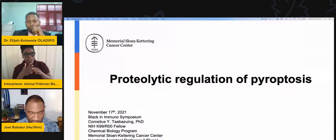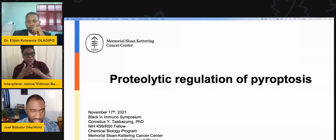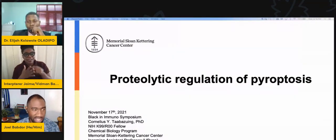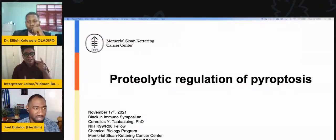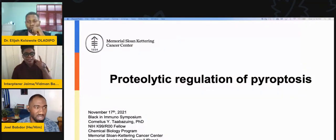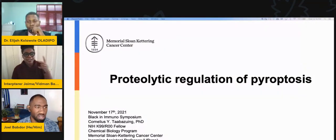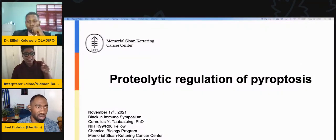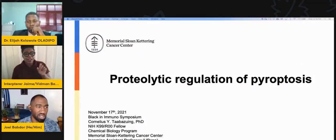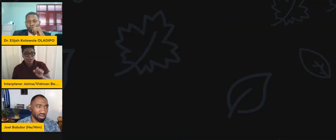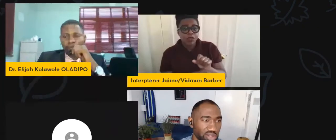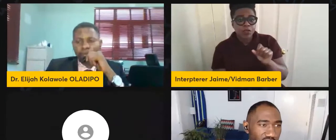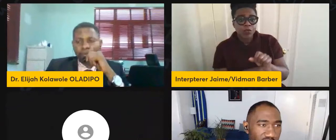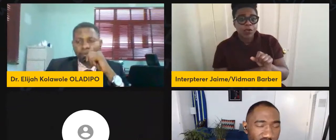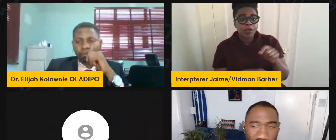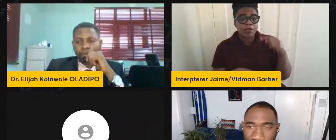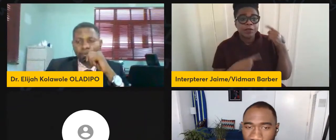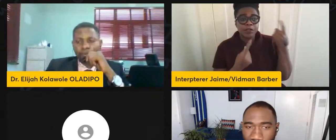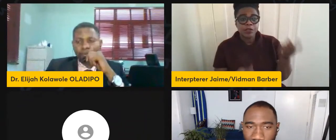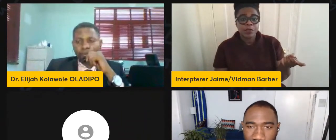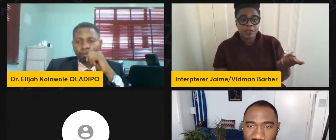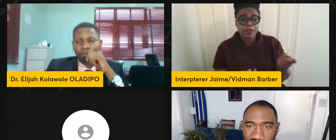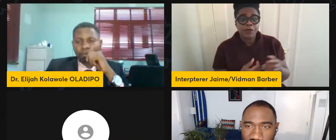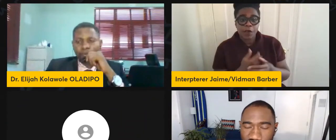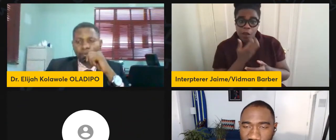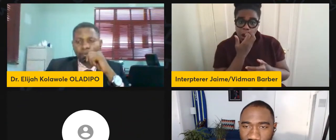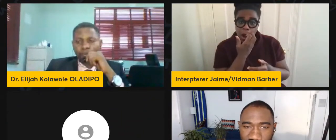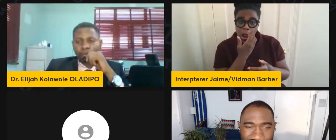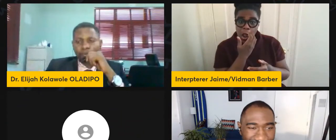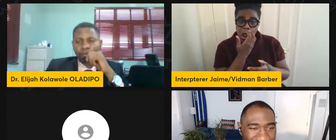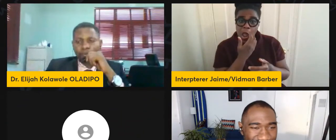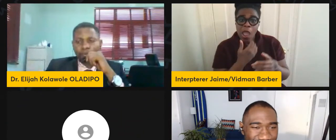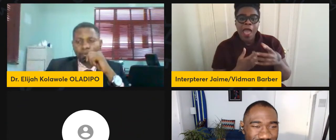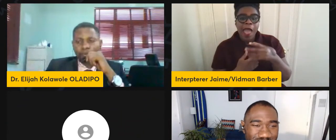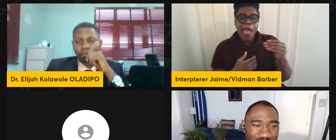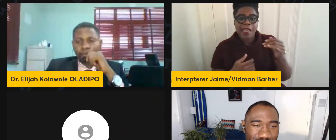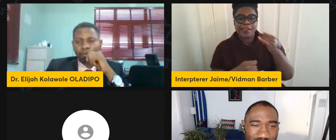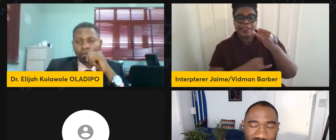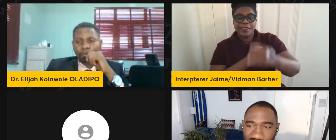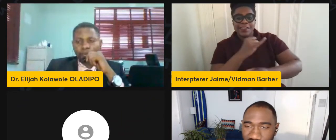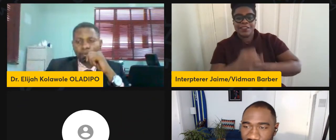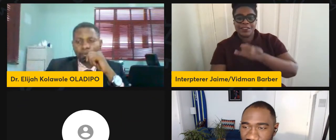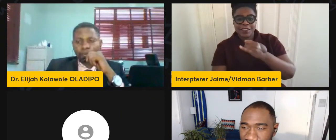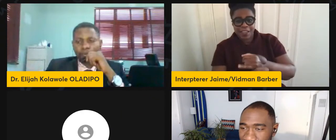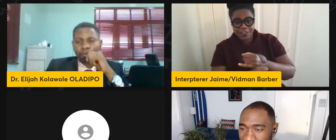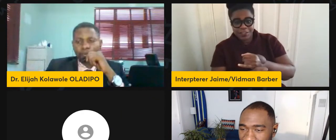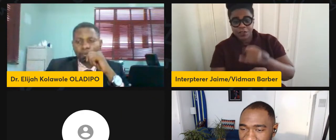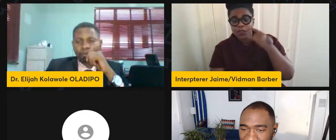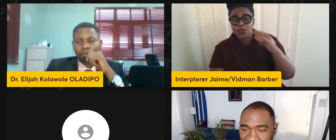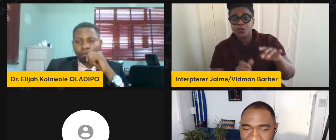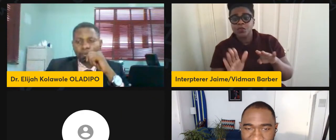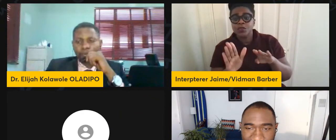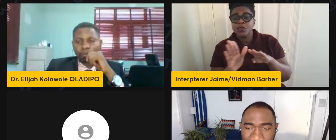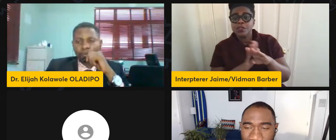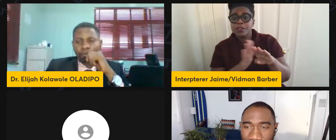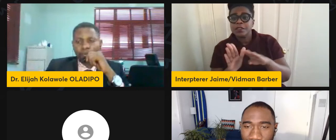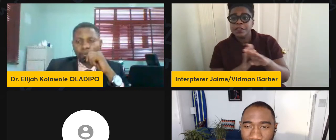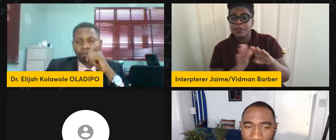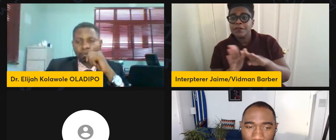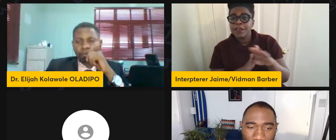the work that has been done, how you've been really going international to develop this